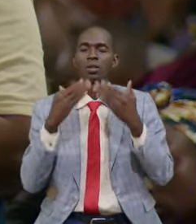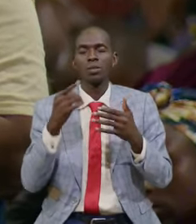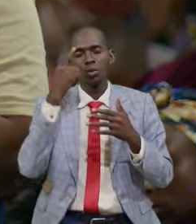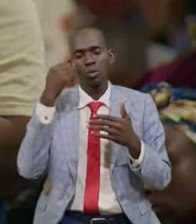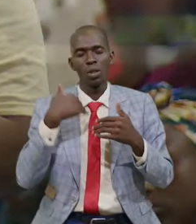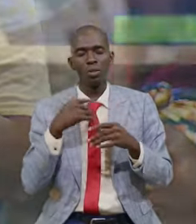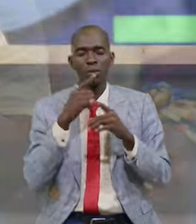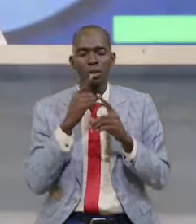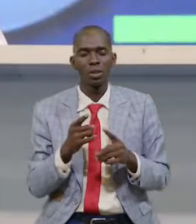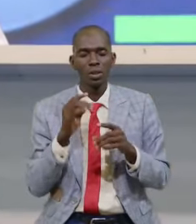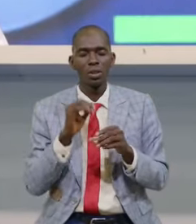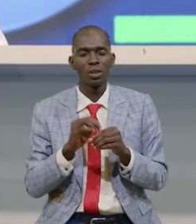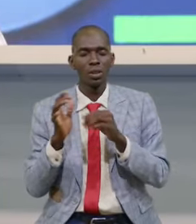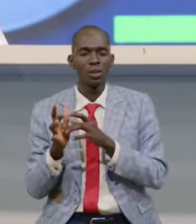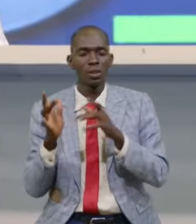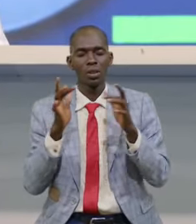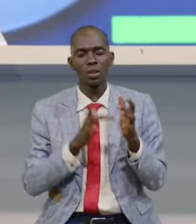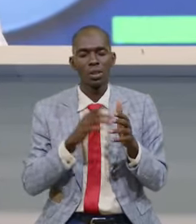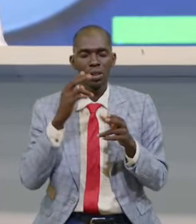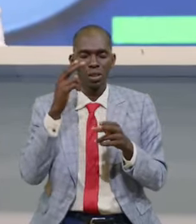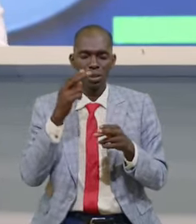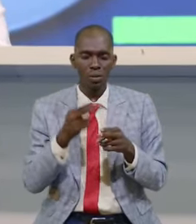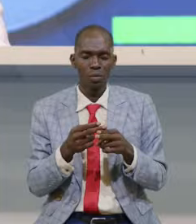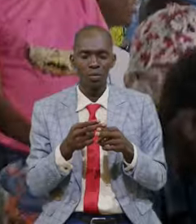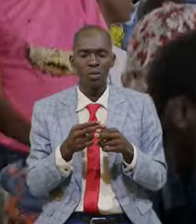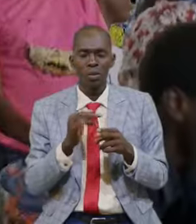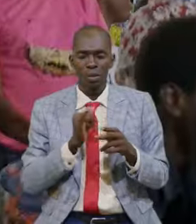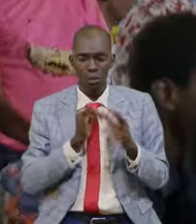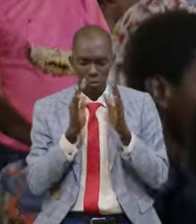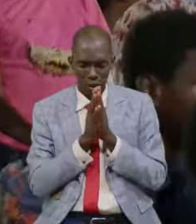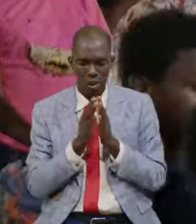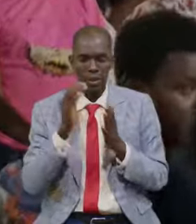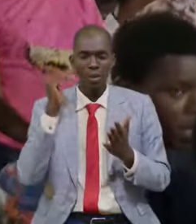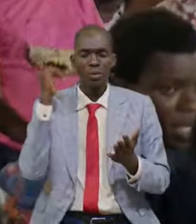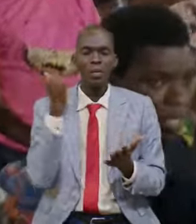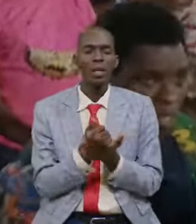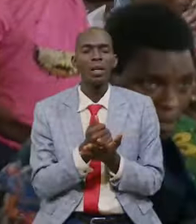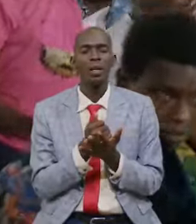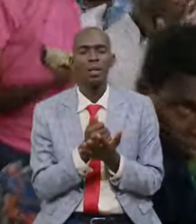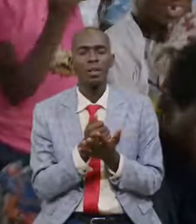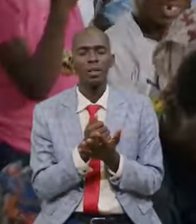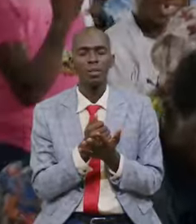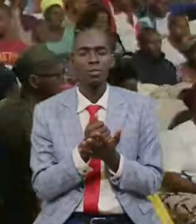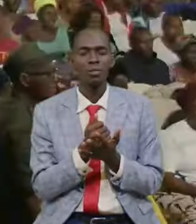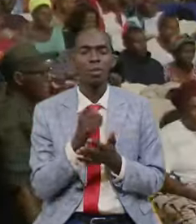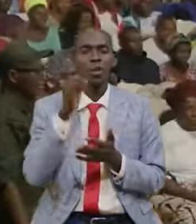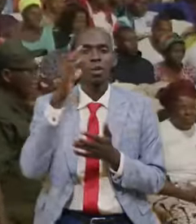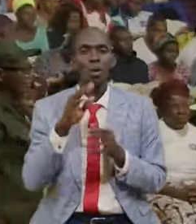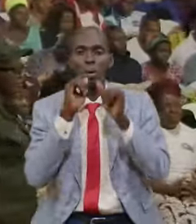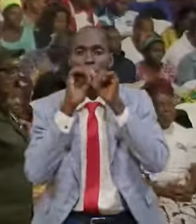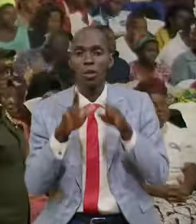answered. In Jesus' name, I pray. God bless you. Keep